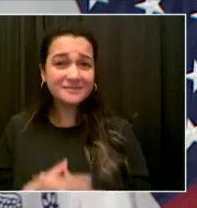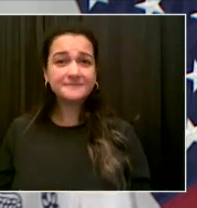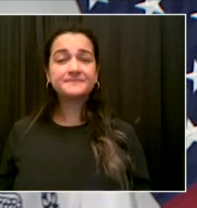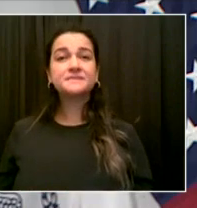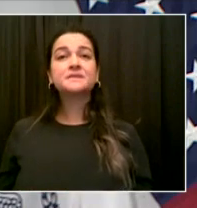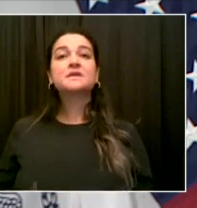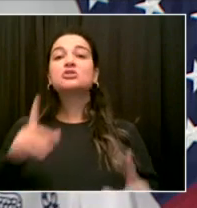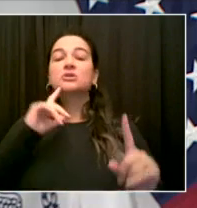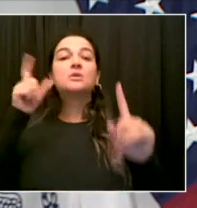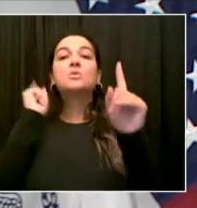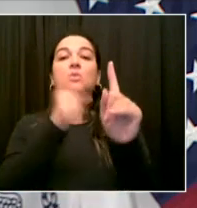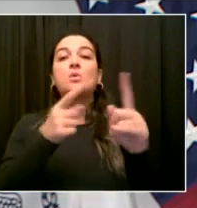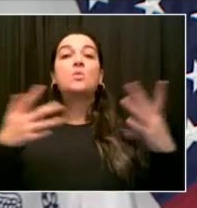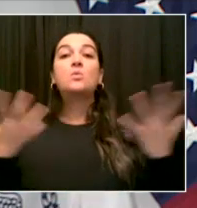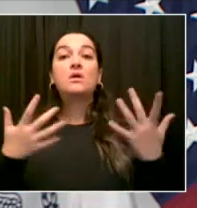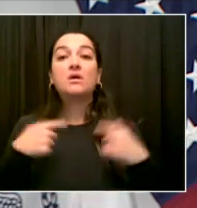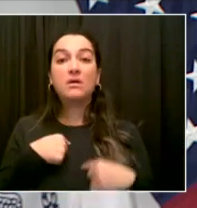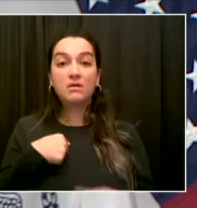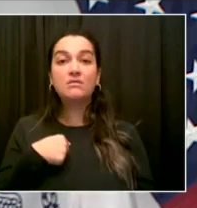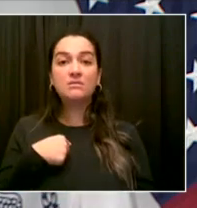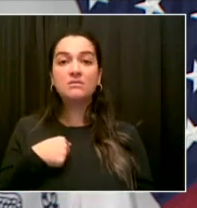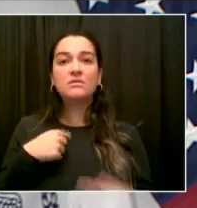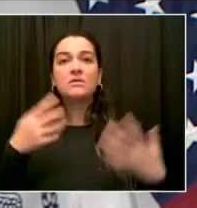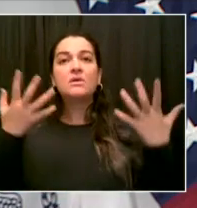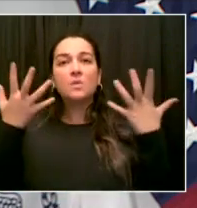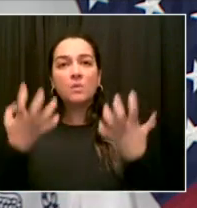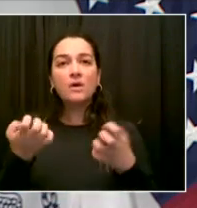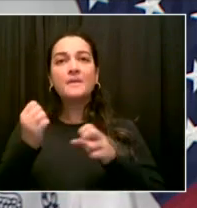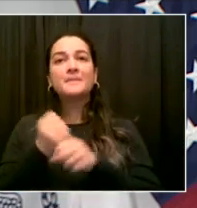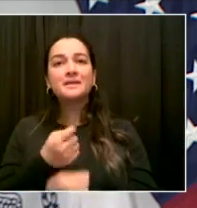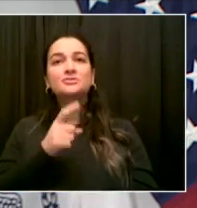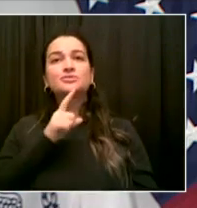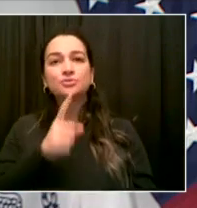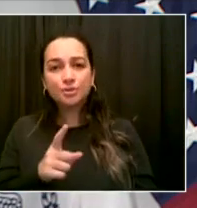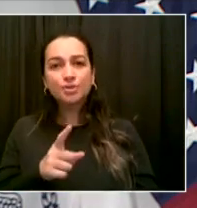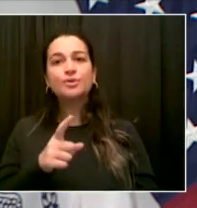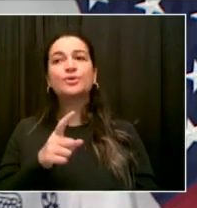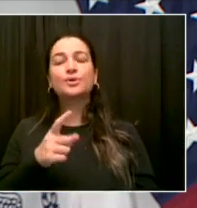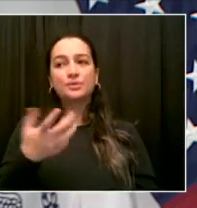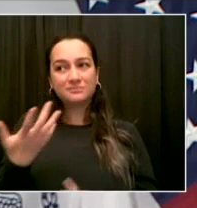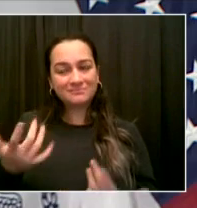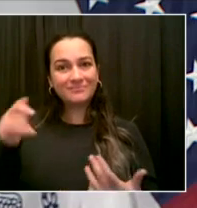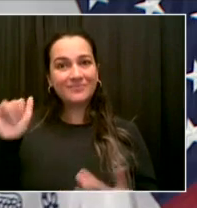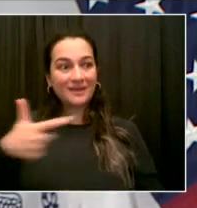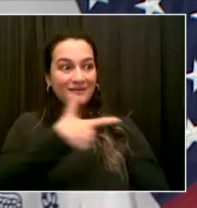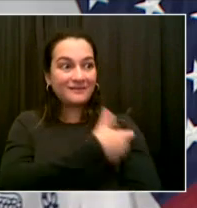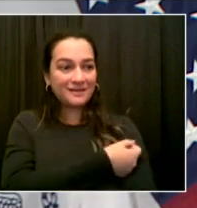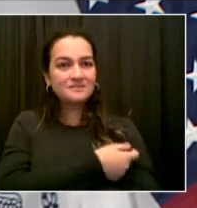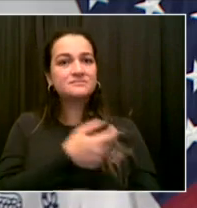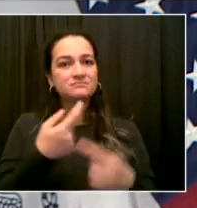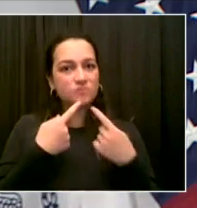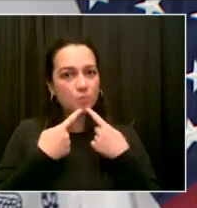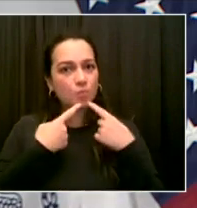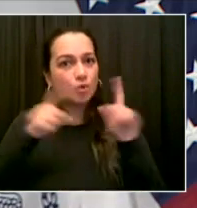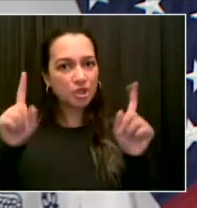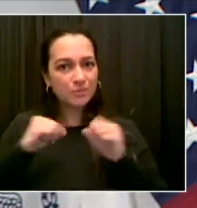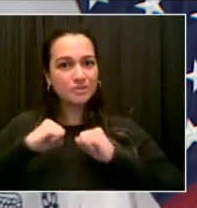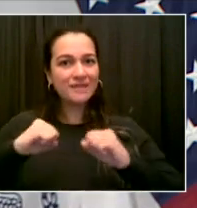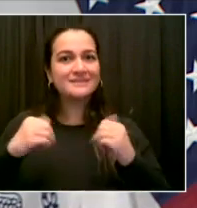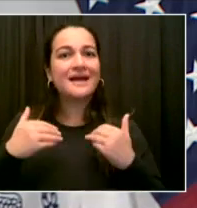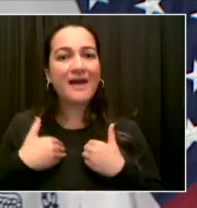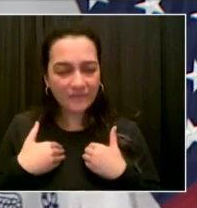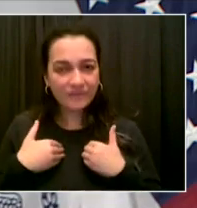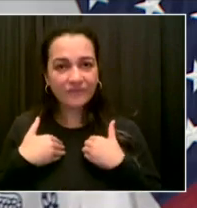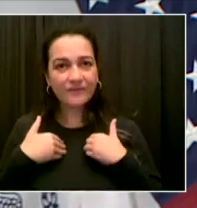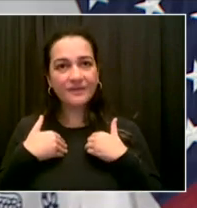the numbers down in terms of COVID, help us come back fully. What we're seeing in recent days really exemplifies that.